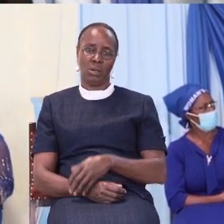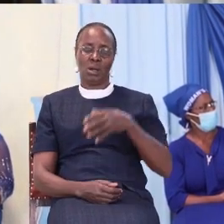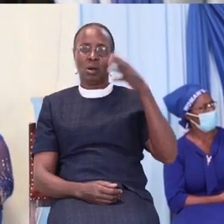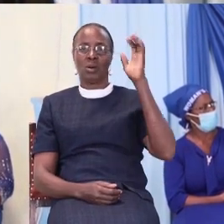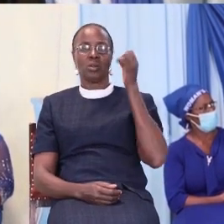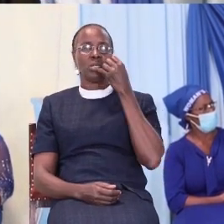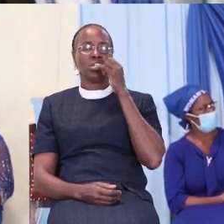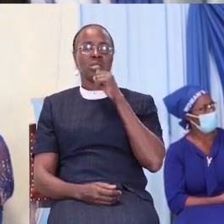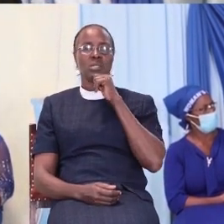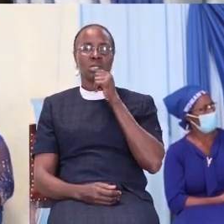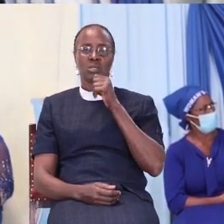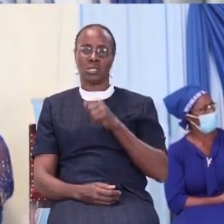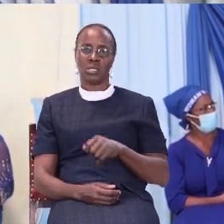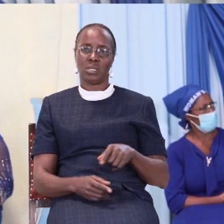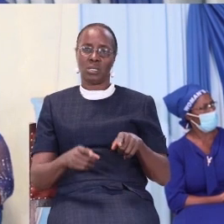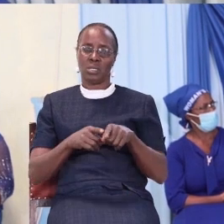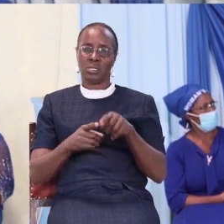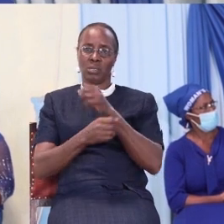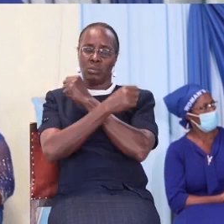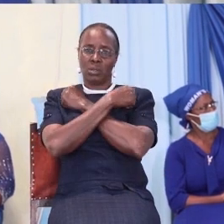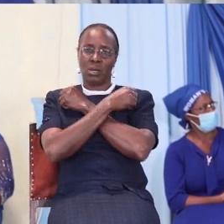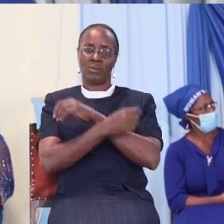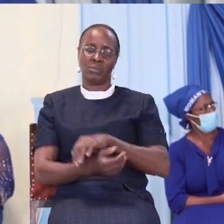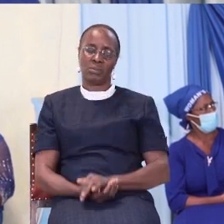love. God is not